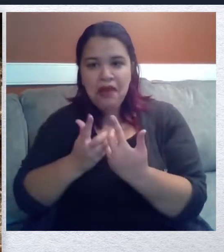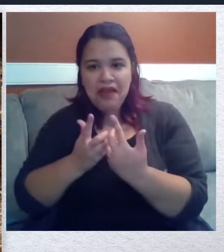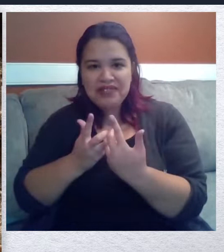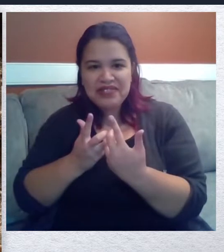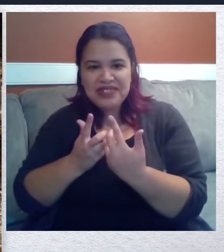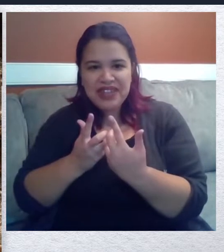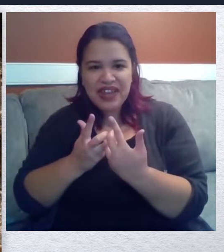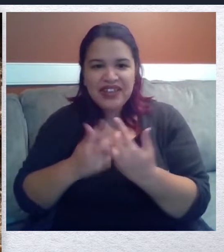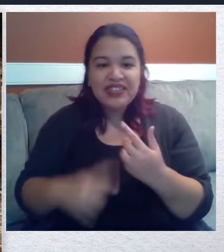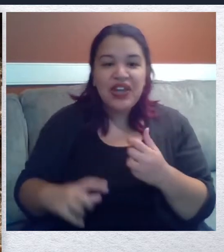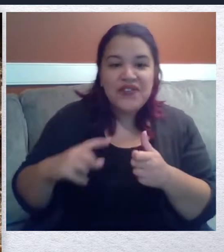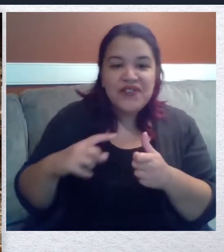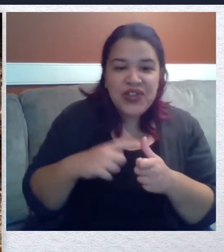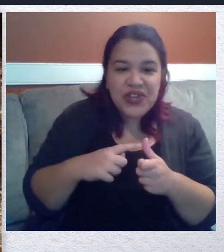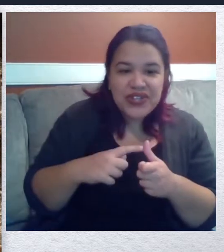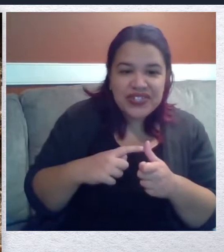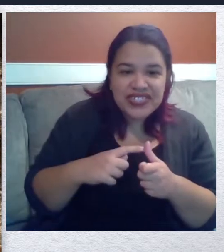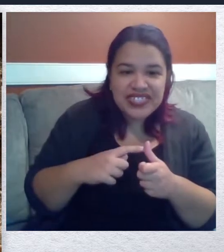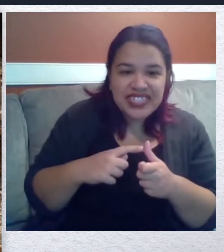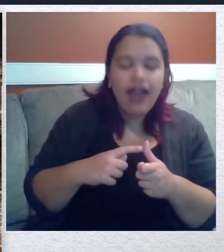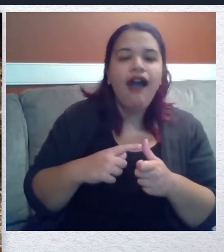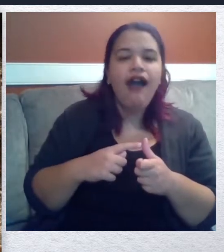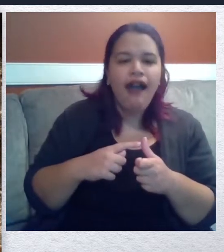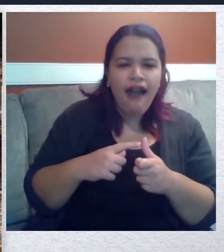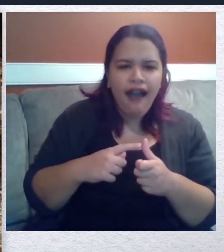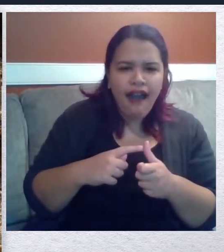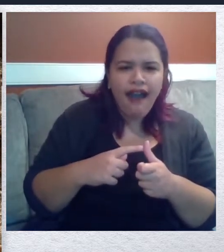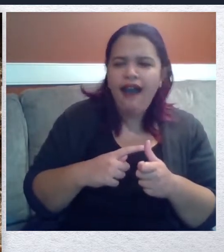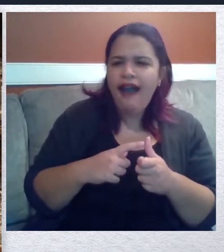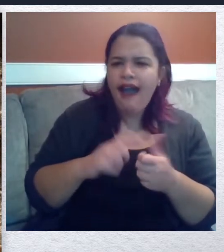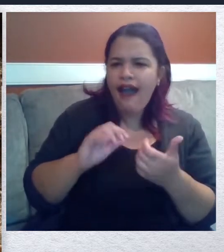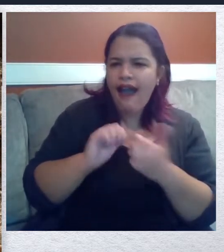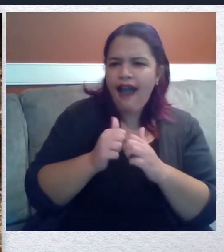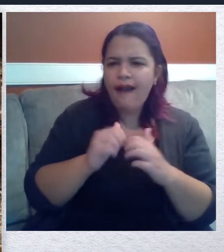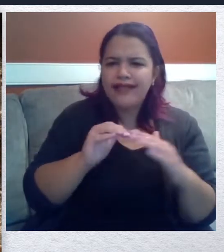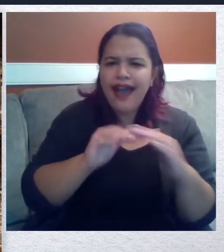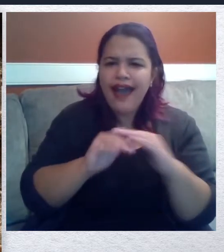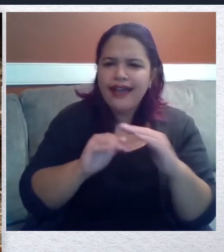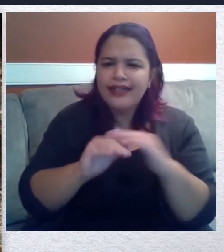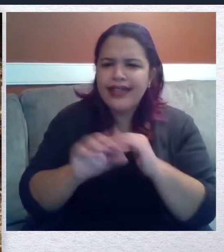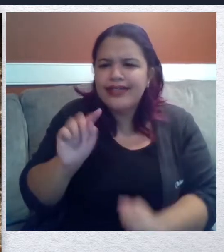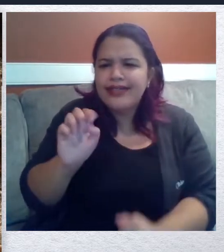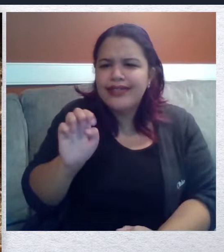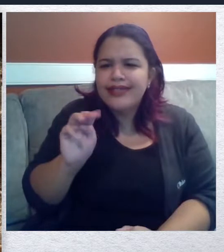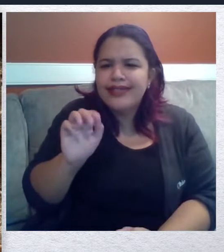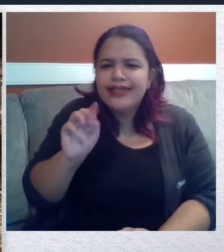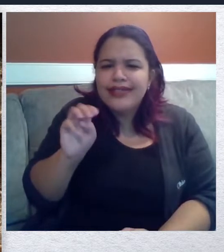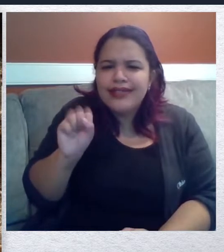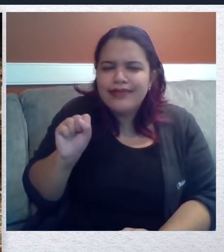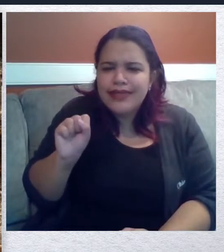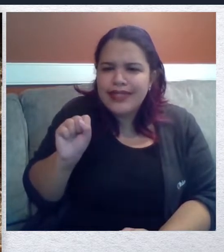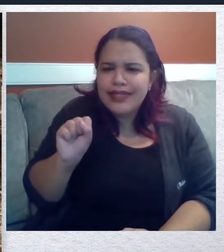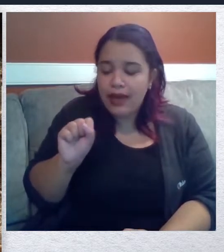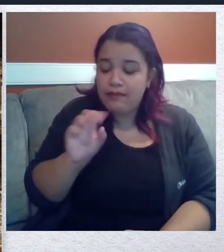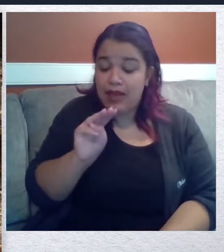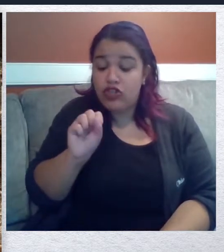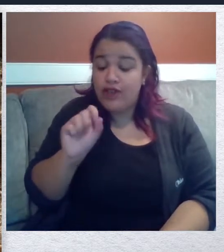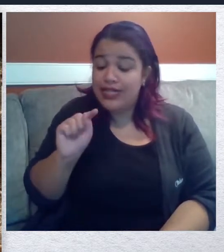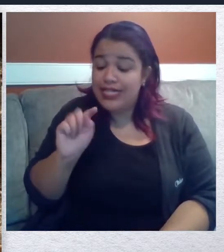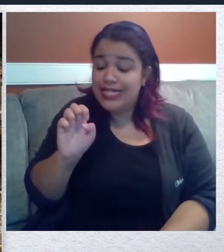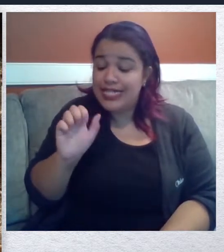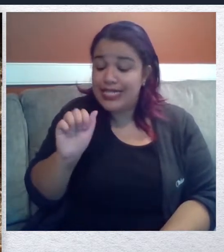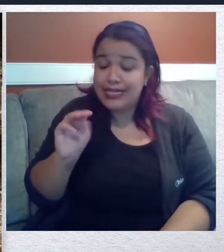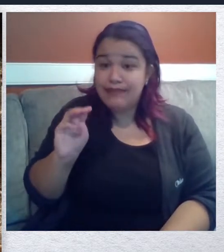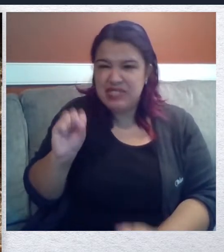interviews in the Microsoft Teams platform, either from a computer or a smart device. Next, we